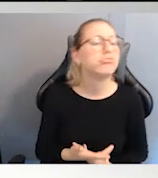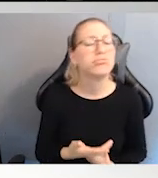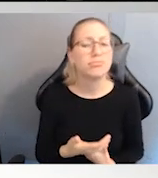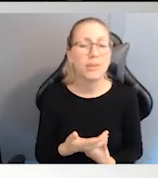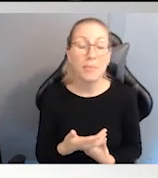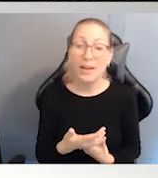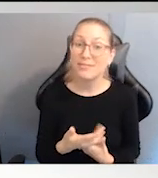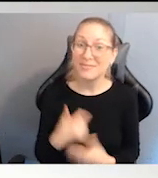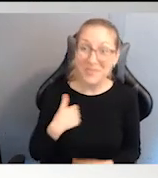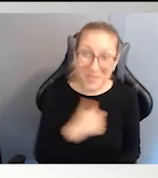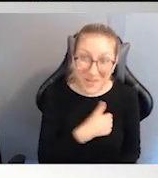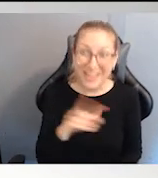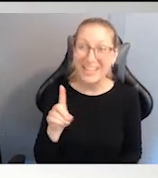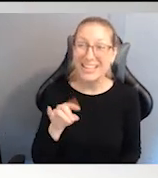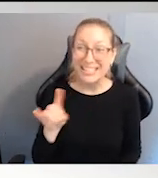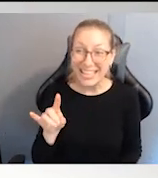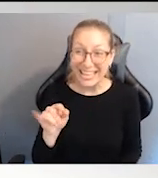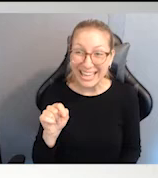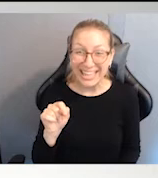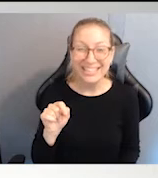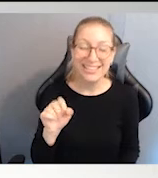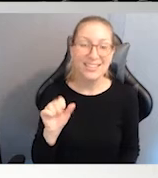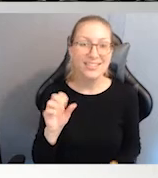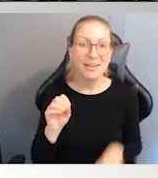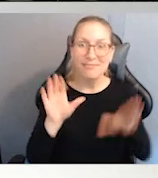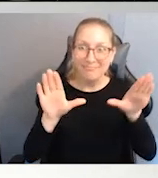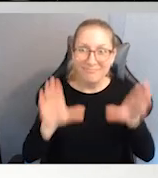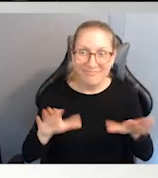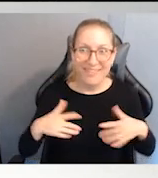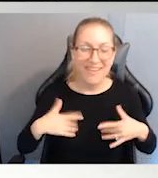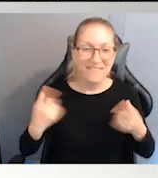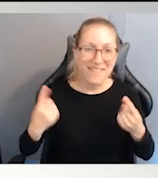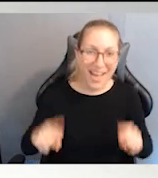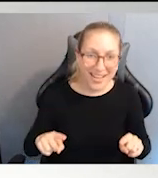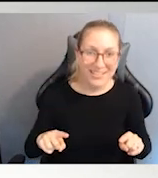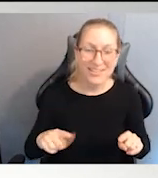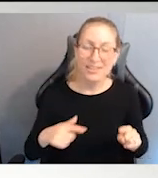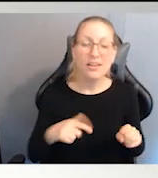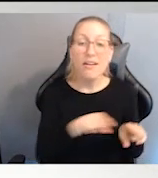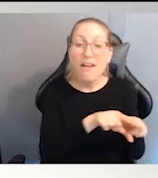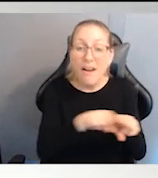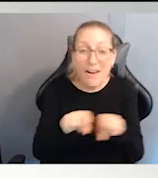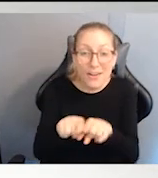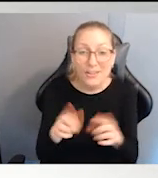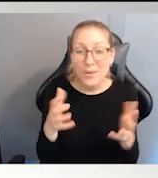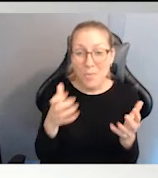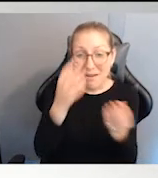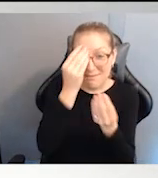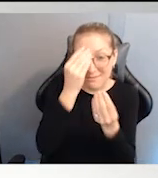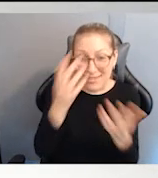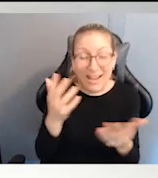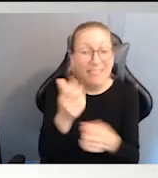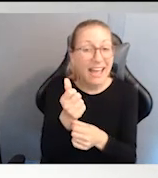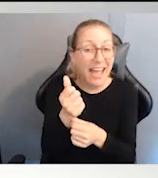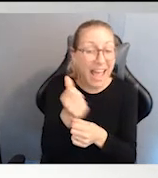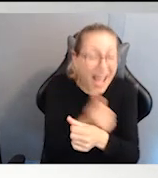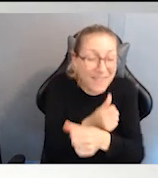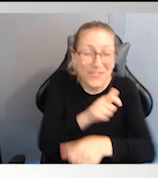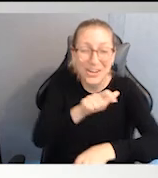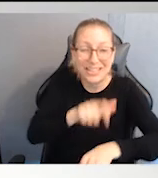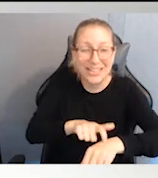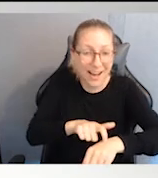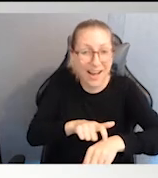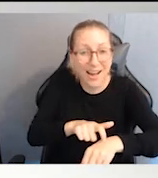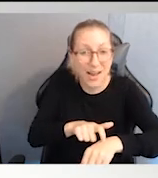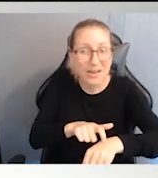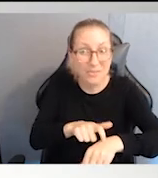did it, right? So it was a great event. So that's what we were going to talk about. And I also want to say that every time